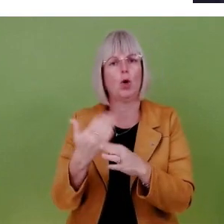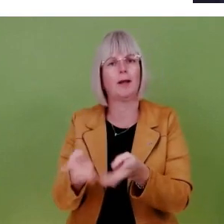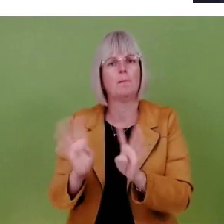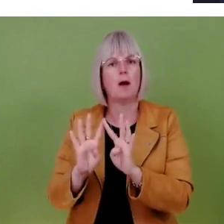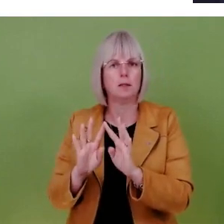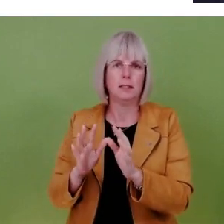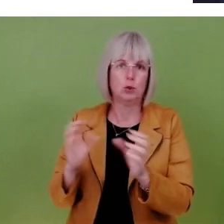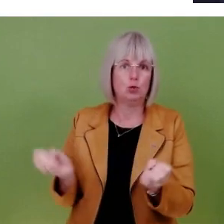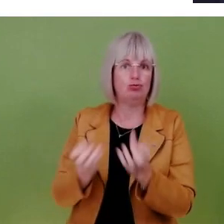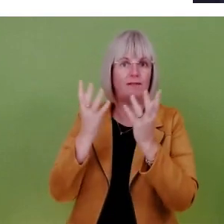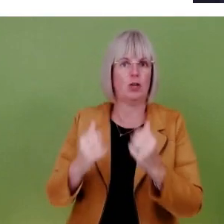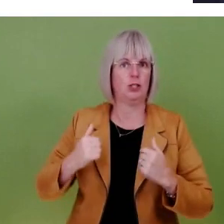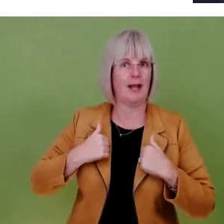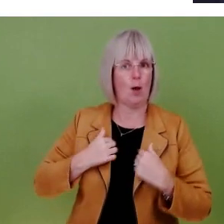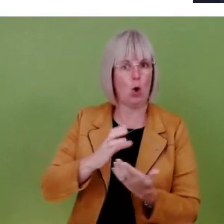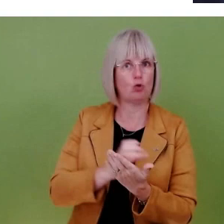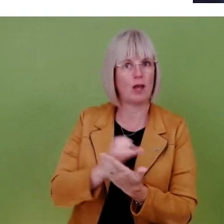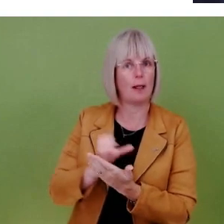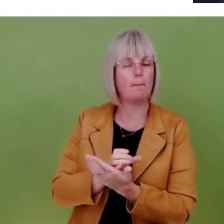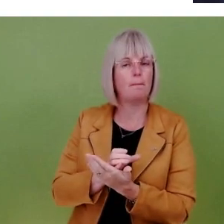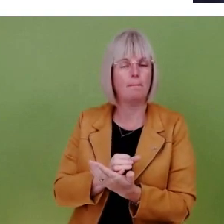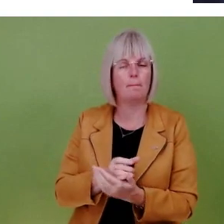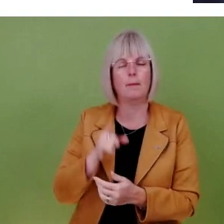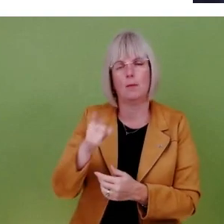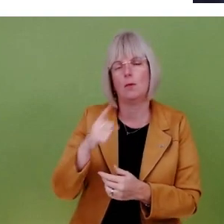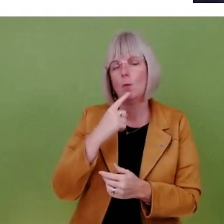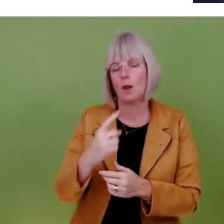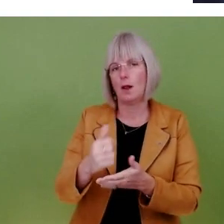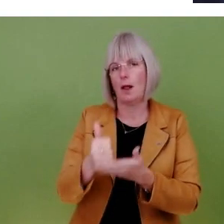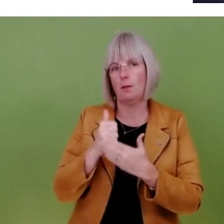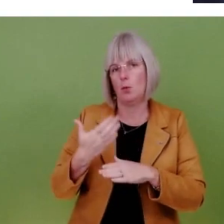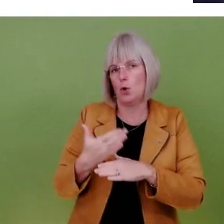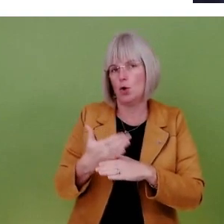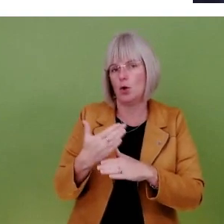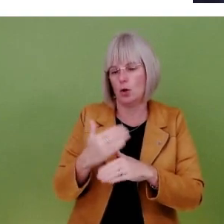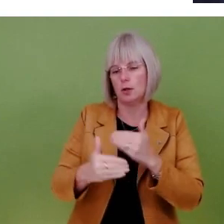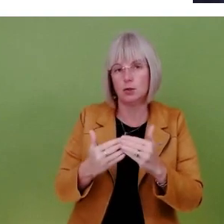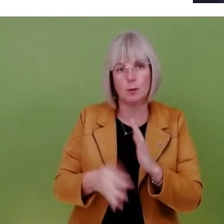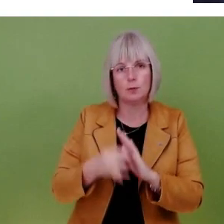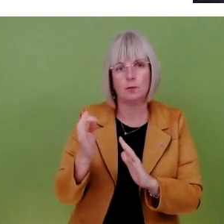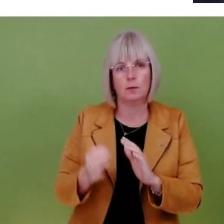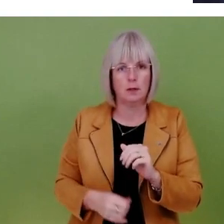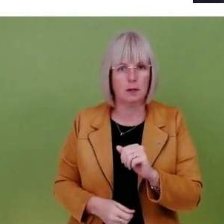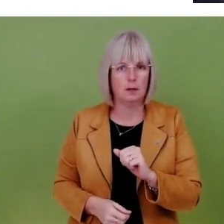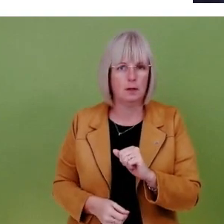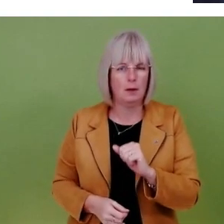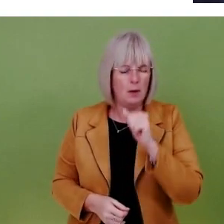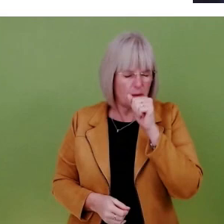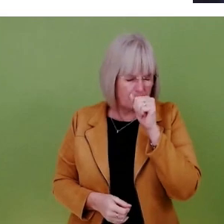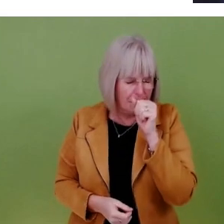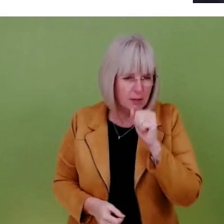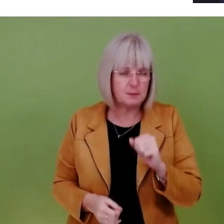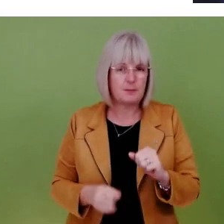are going to link into that work, and importantly to improve our curricula, because at the moment it's very variable across the country about what